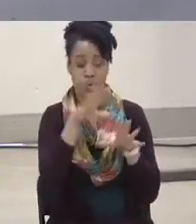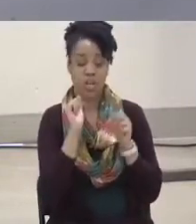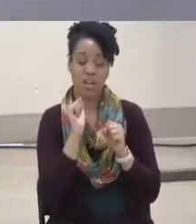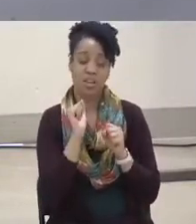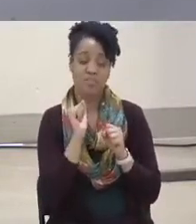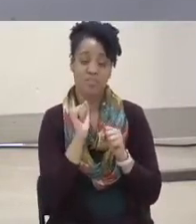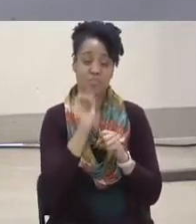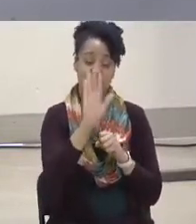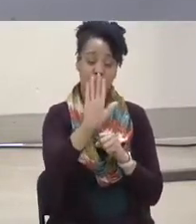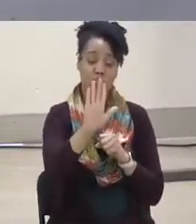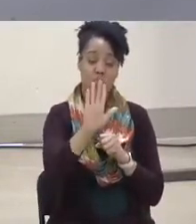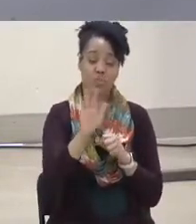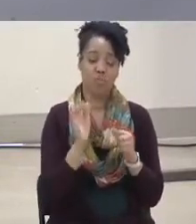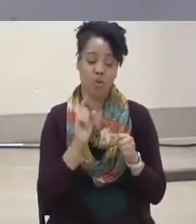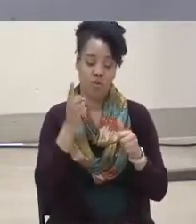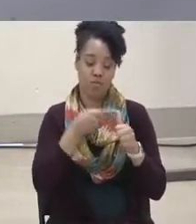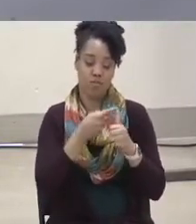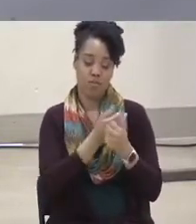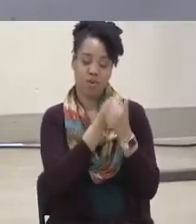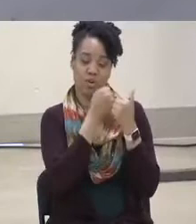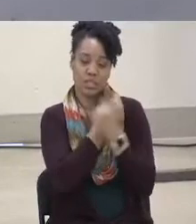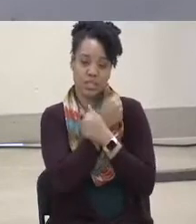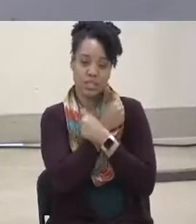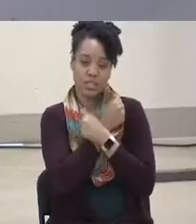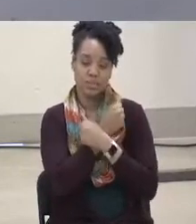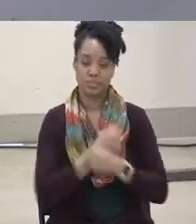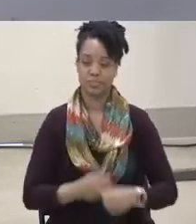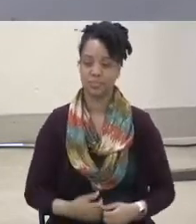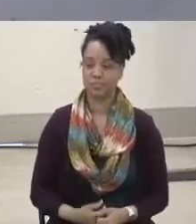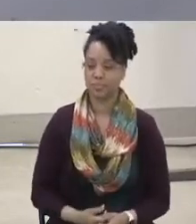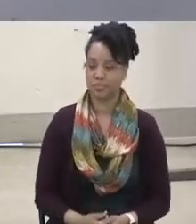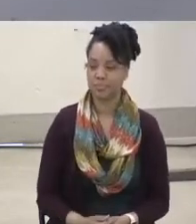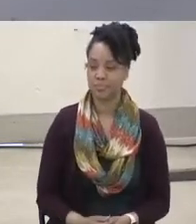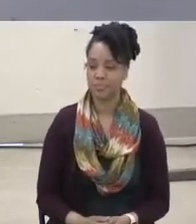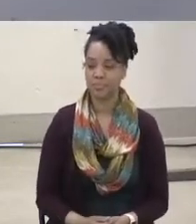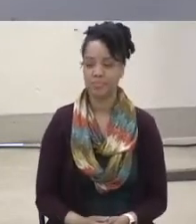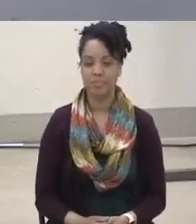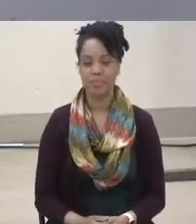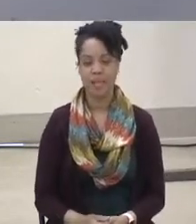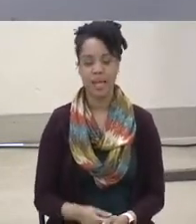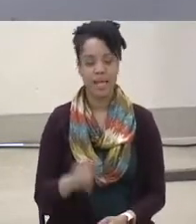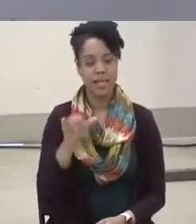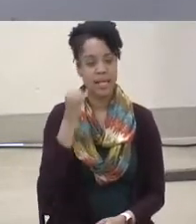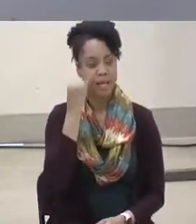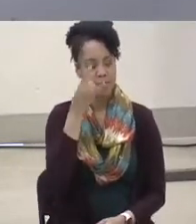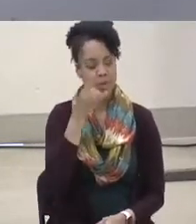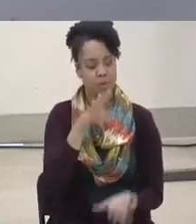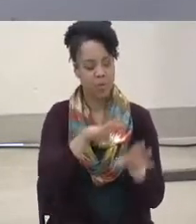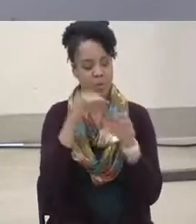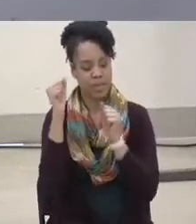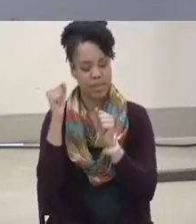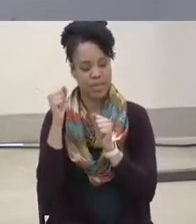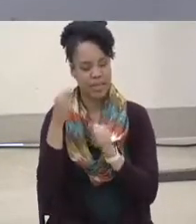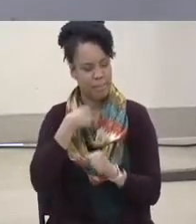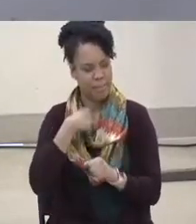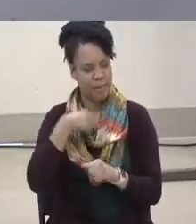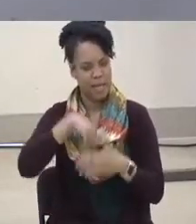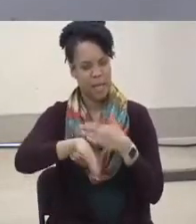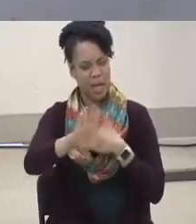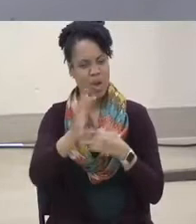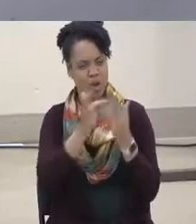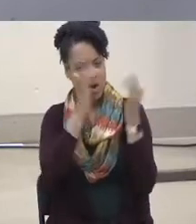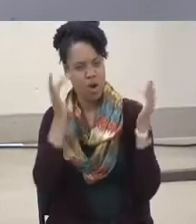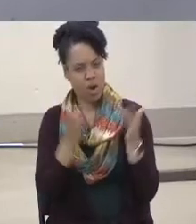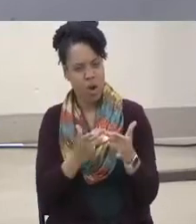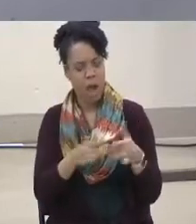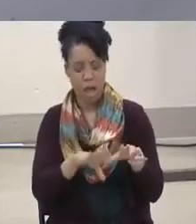love. Él le dice a la iglesia de Éfeso, tengo contra ti que has dejado tu primer amor. That if you leave me in your heart, I'll leave